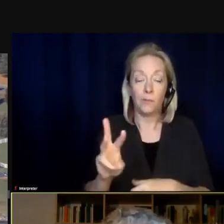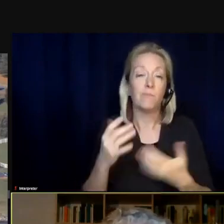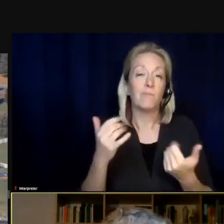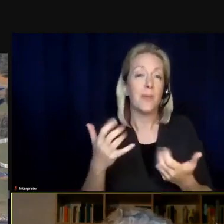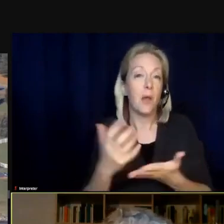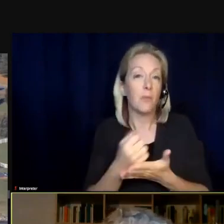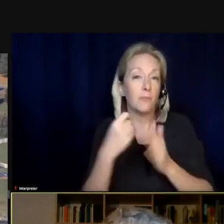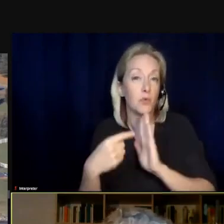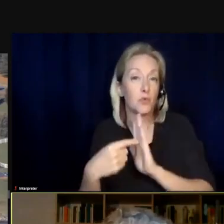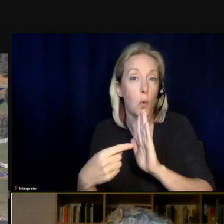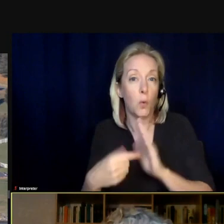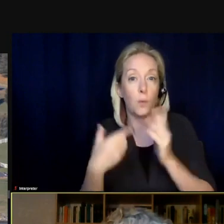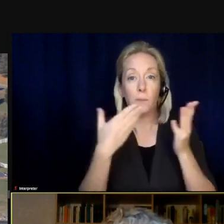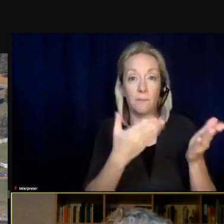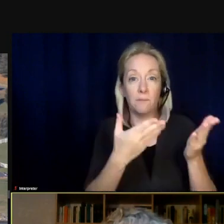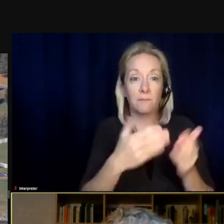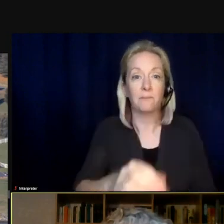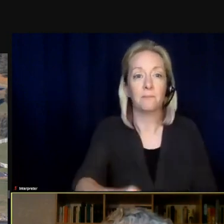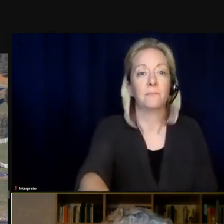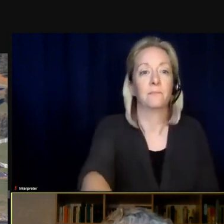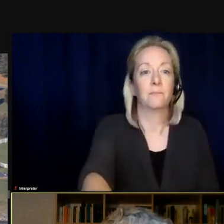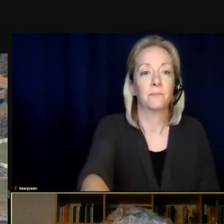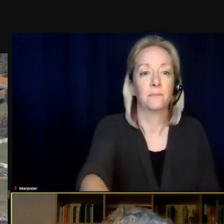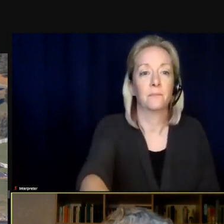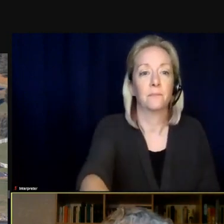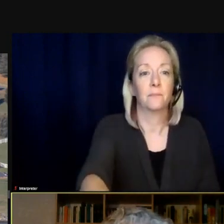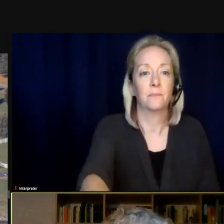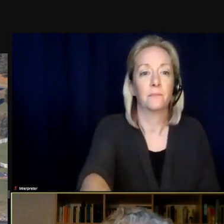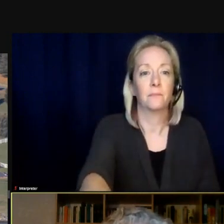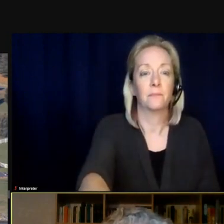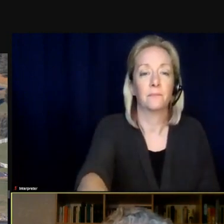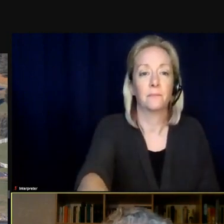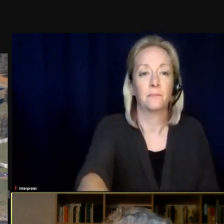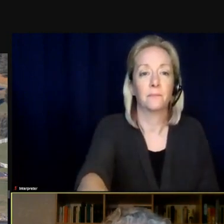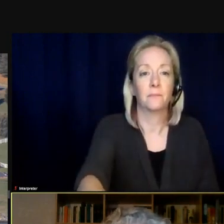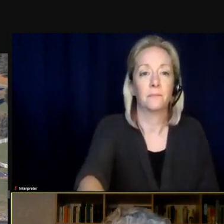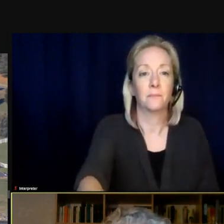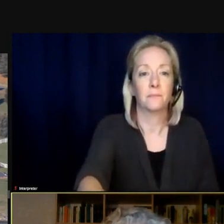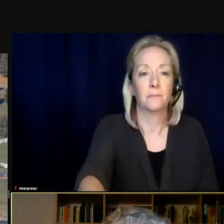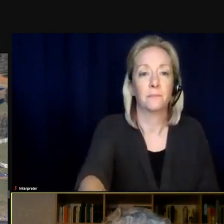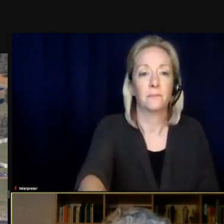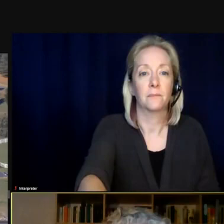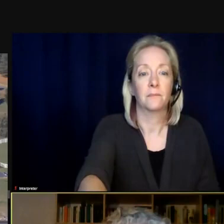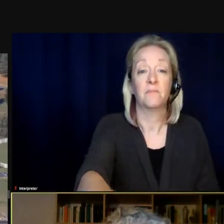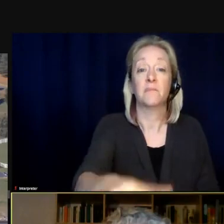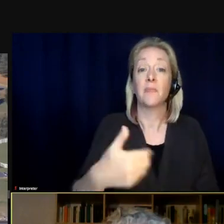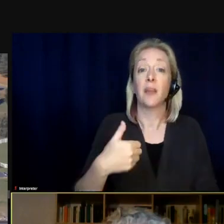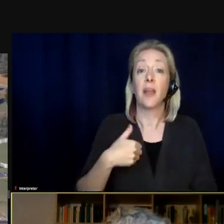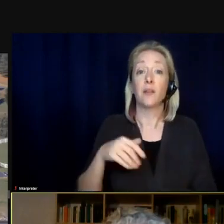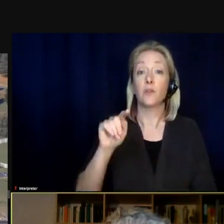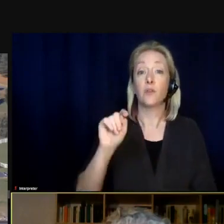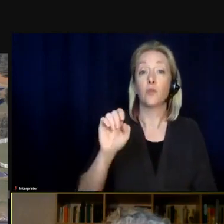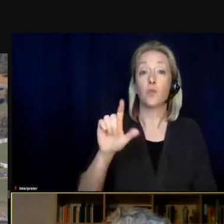website. First of all, it has 9 tool areas, and each of these blocks